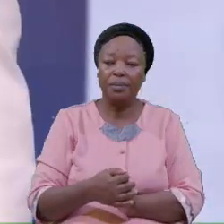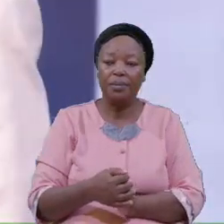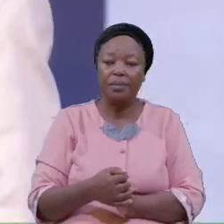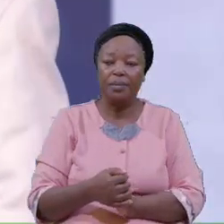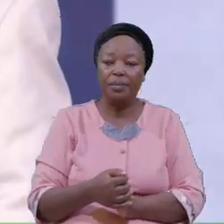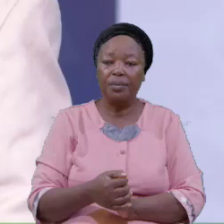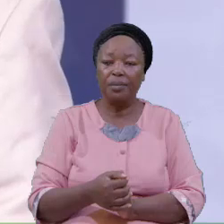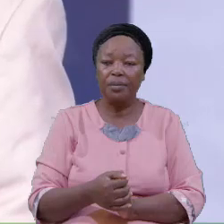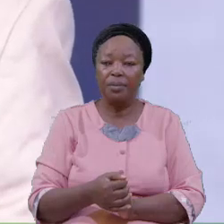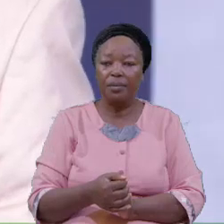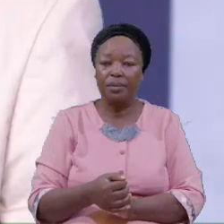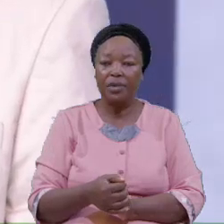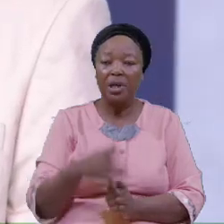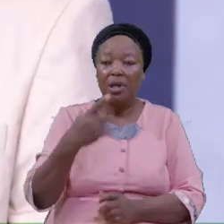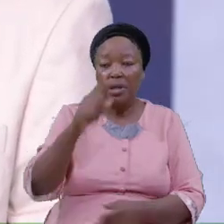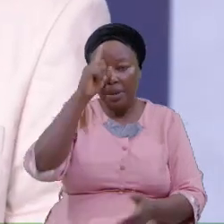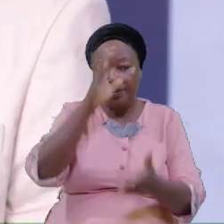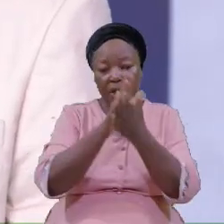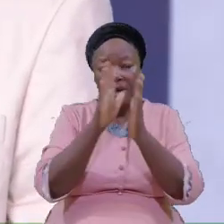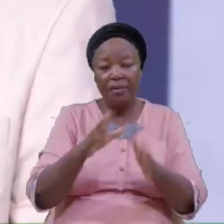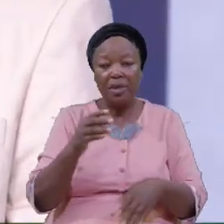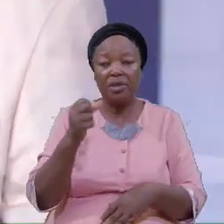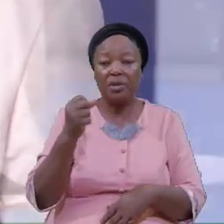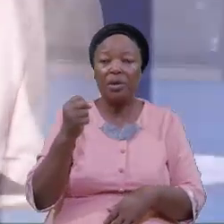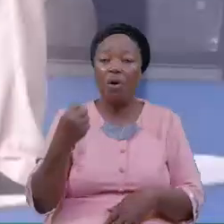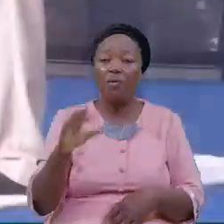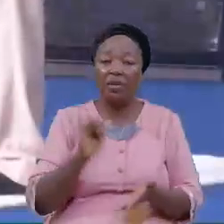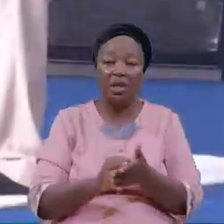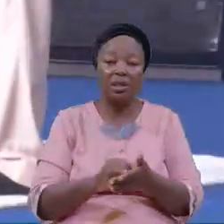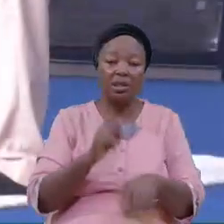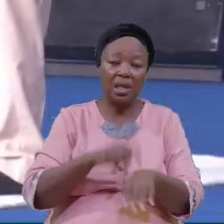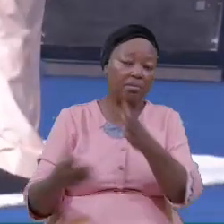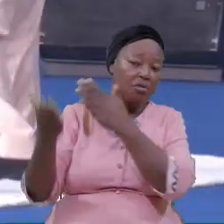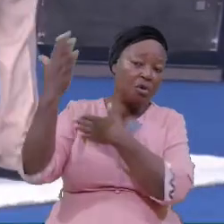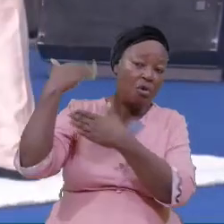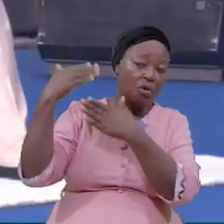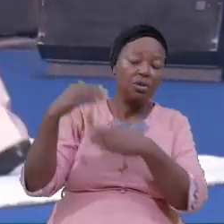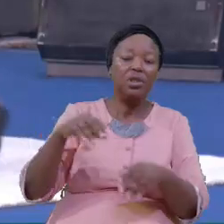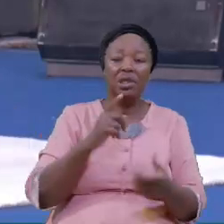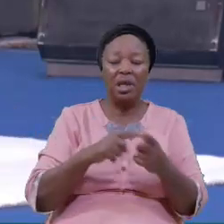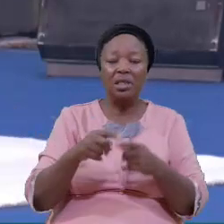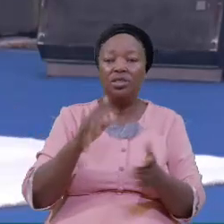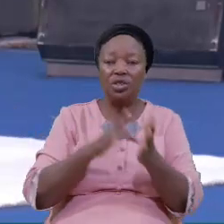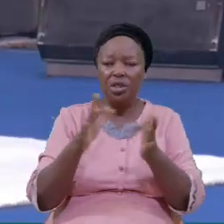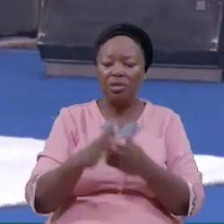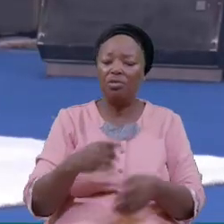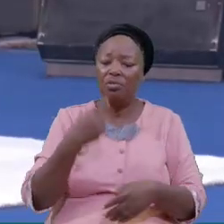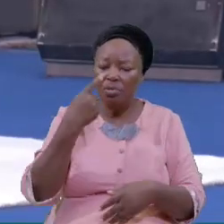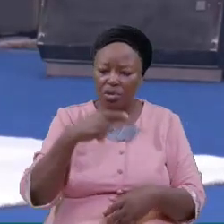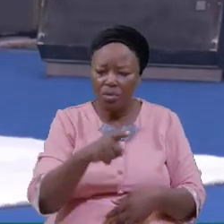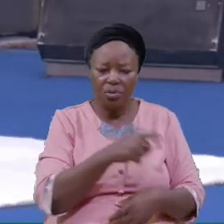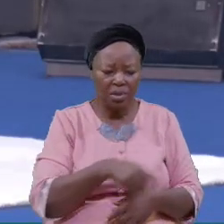The believers of that time, Jesus told them, go and